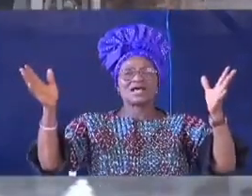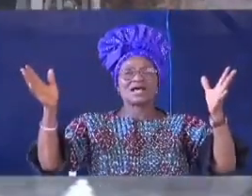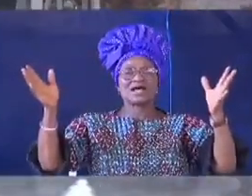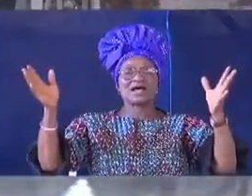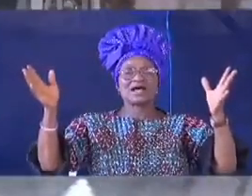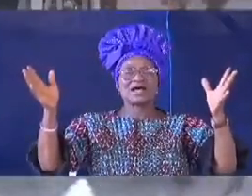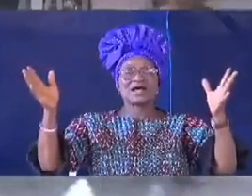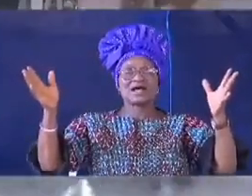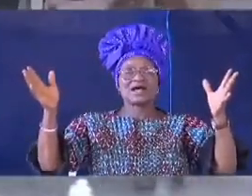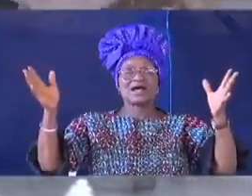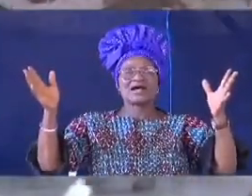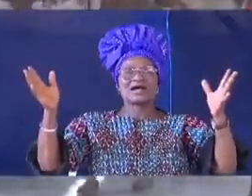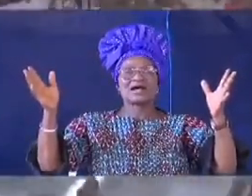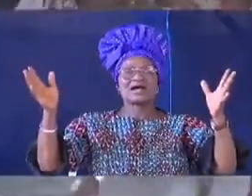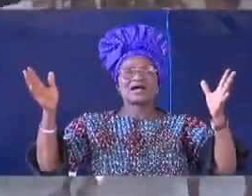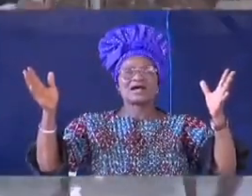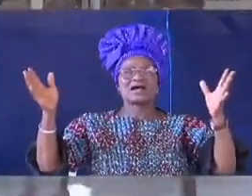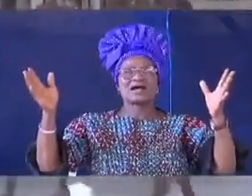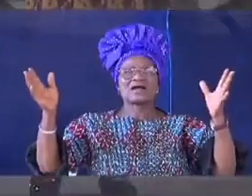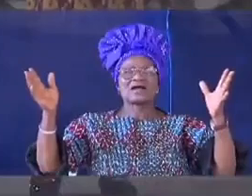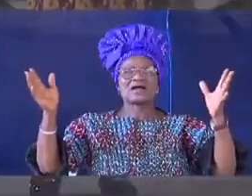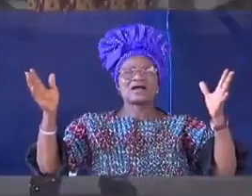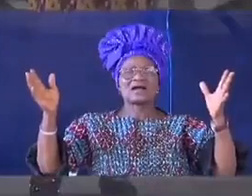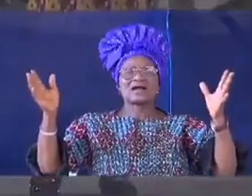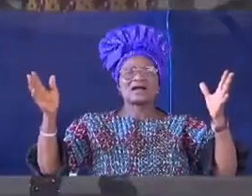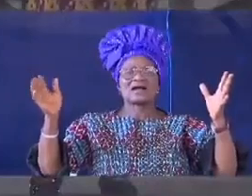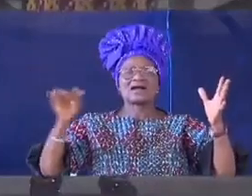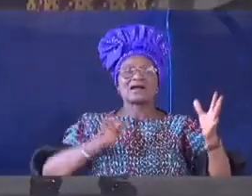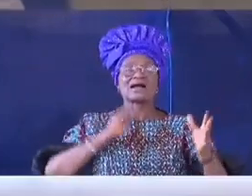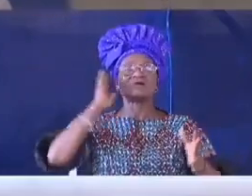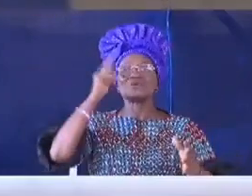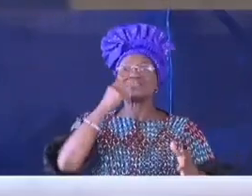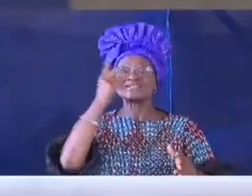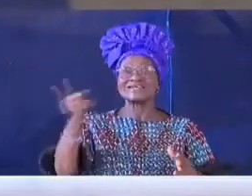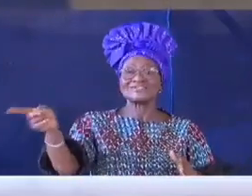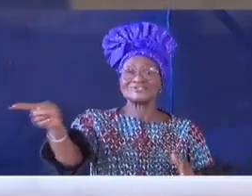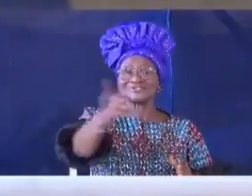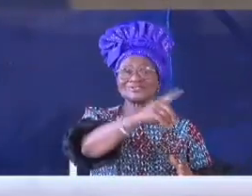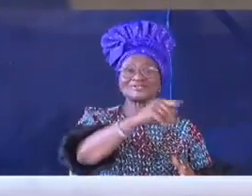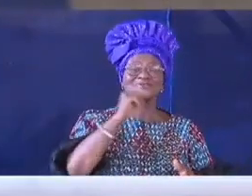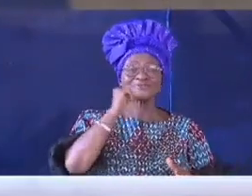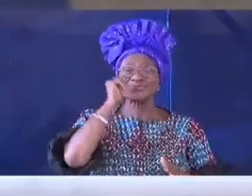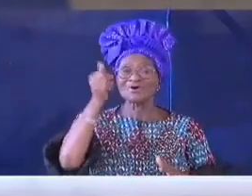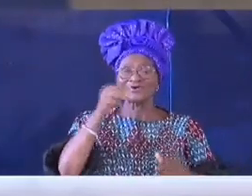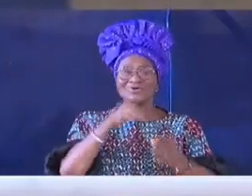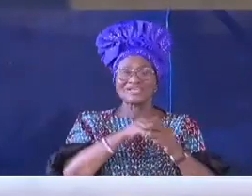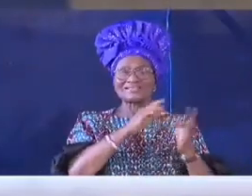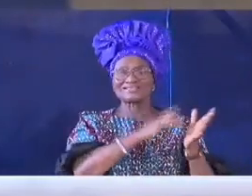I will see you tomorrow in Jesus' name.